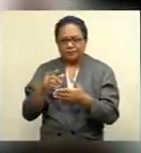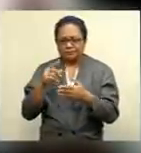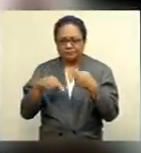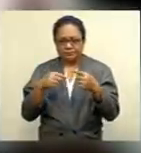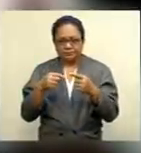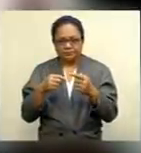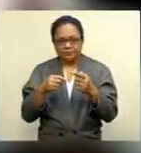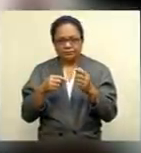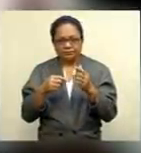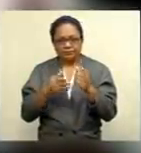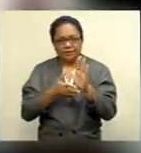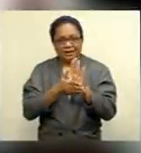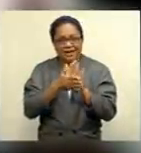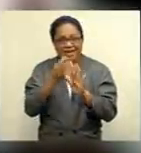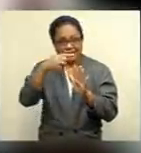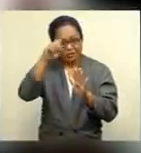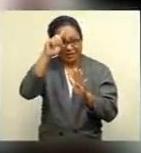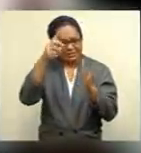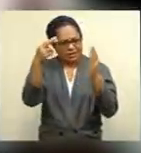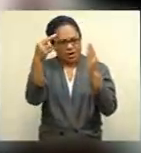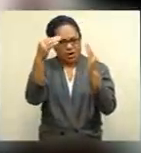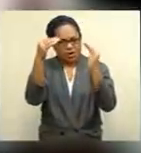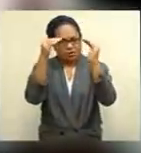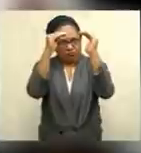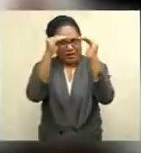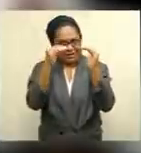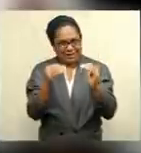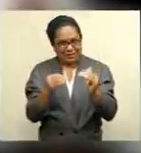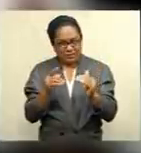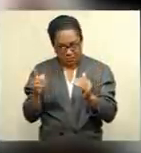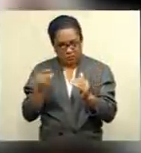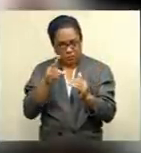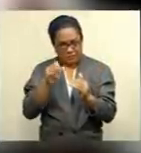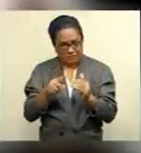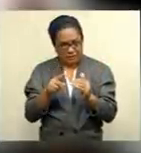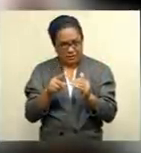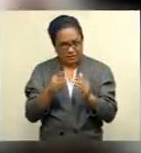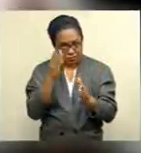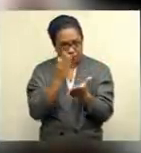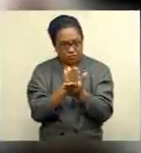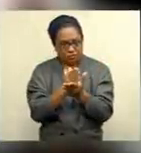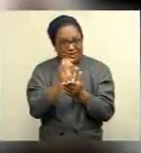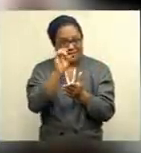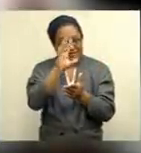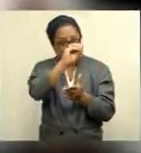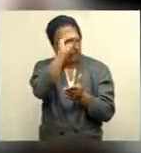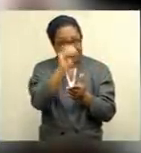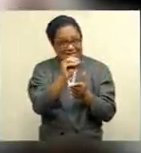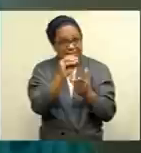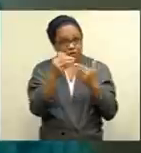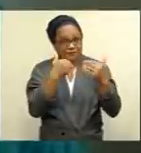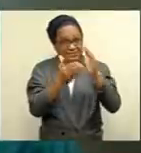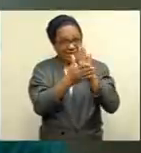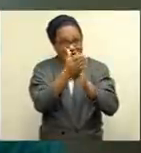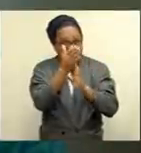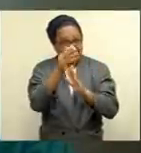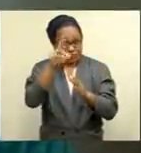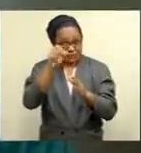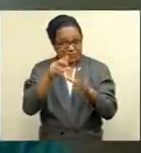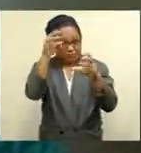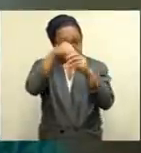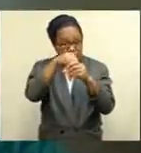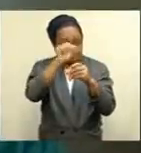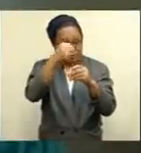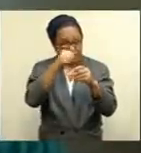works, and is USP in fact in the top 10% ranking in the world? Yes, the 10% is a slightly, I